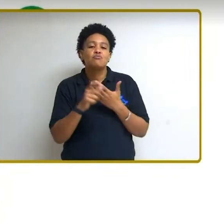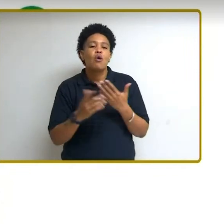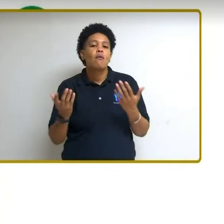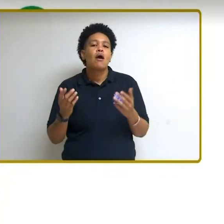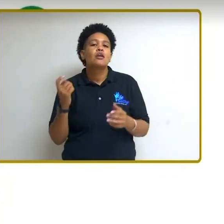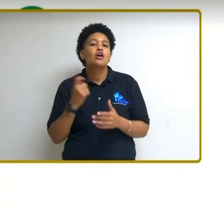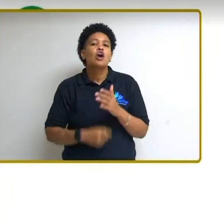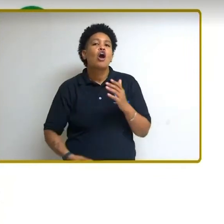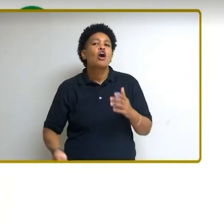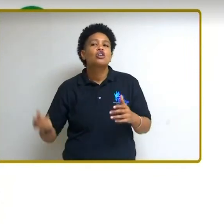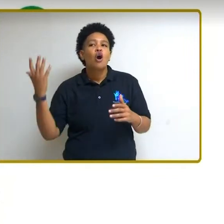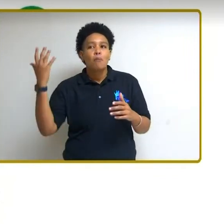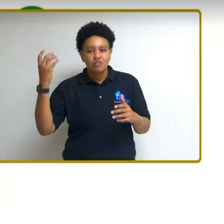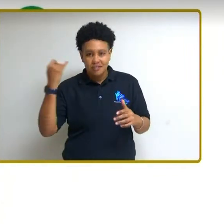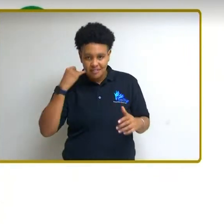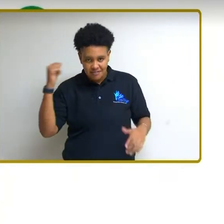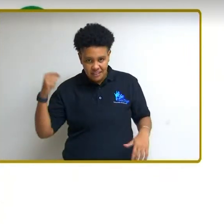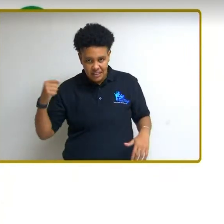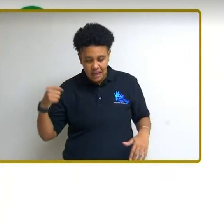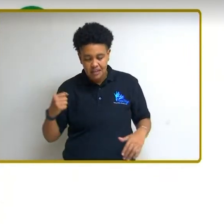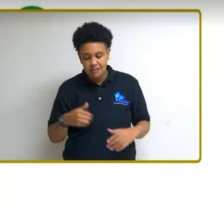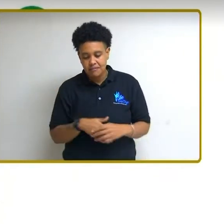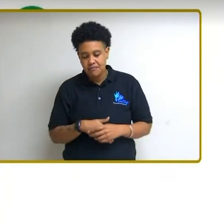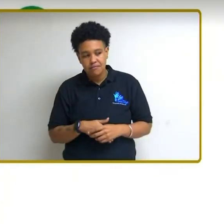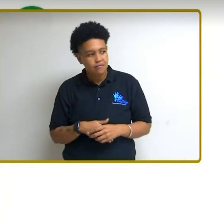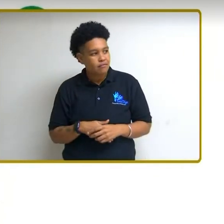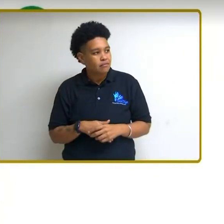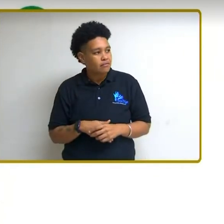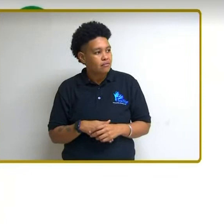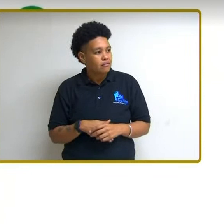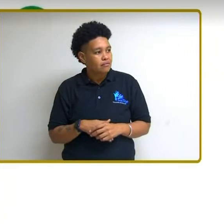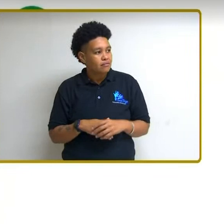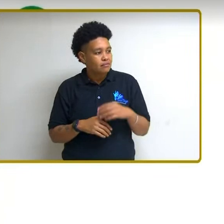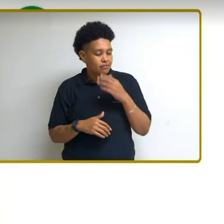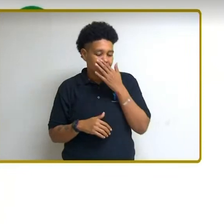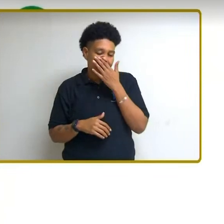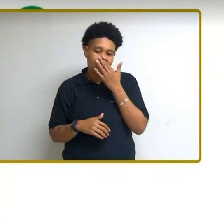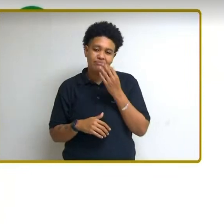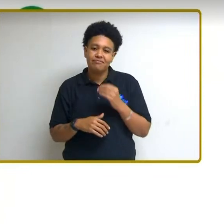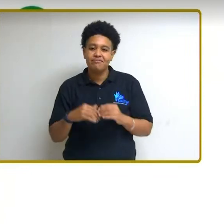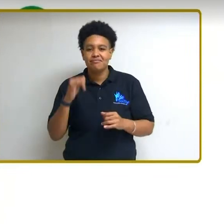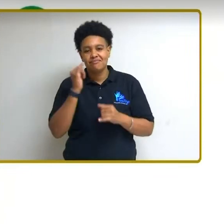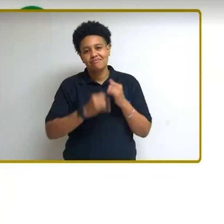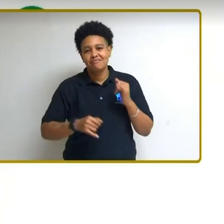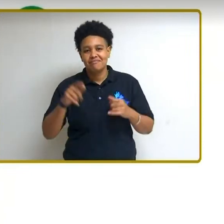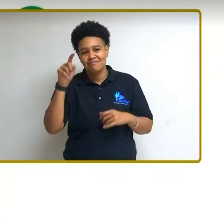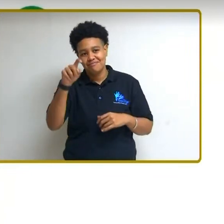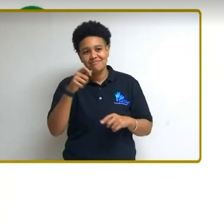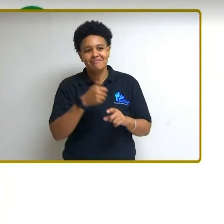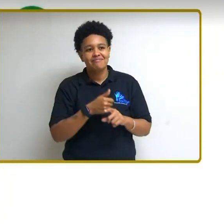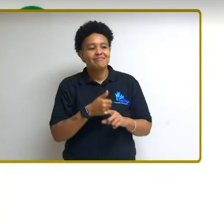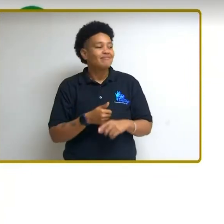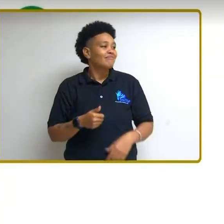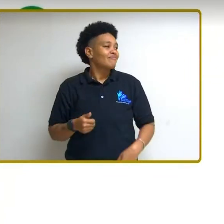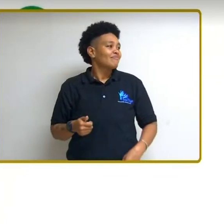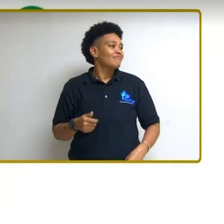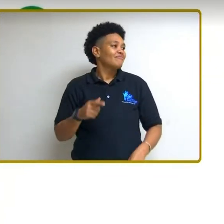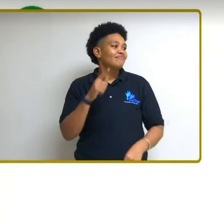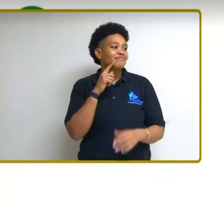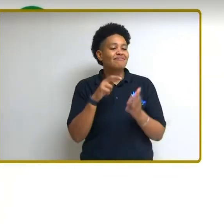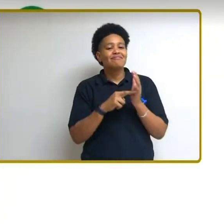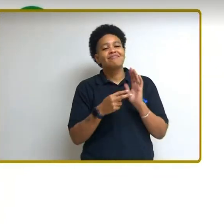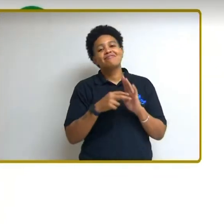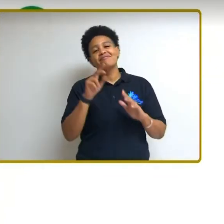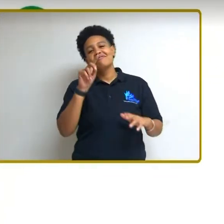if yes? And then, final question was, in terms of